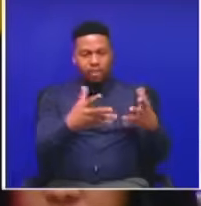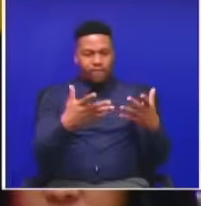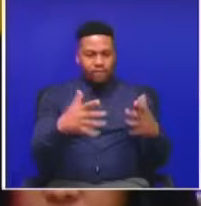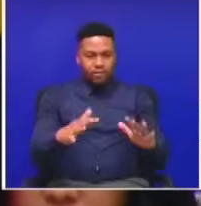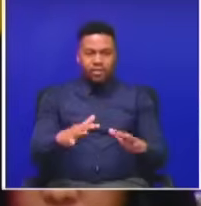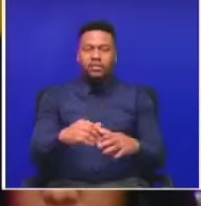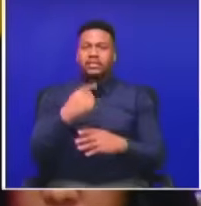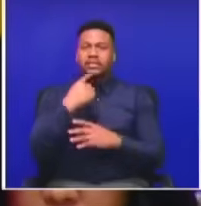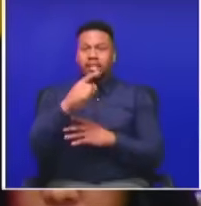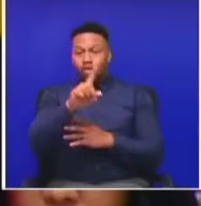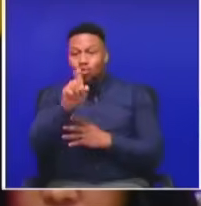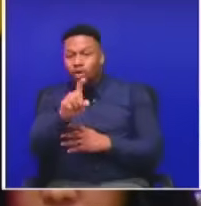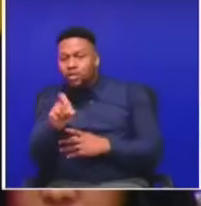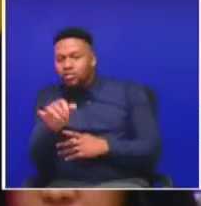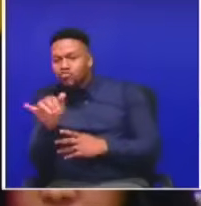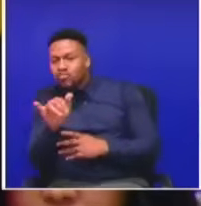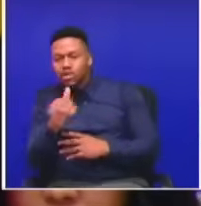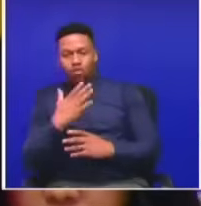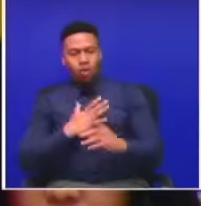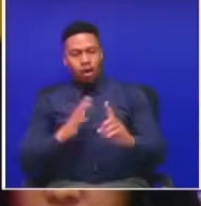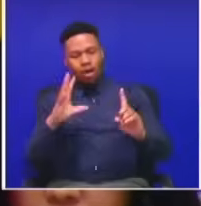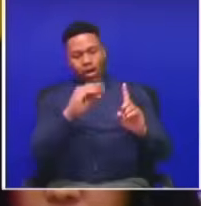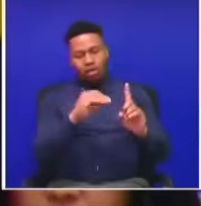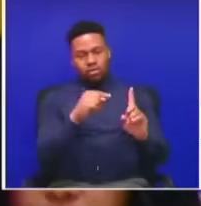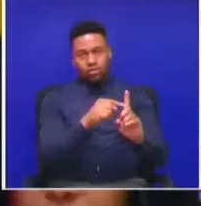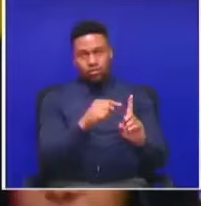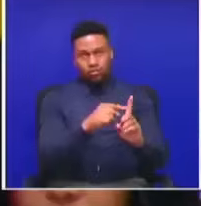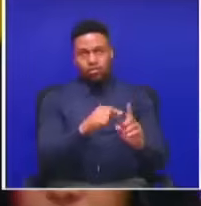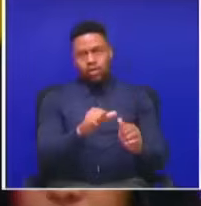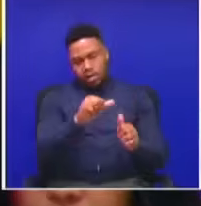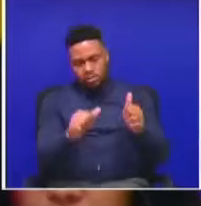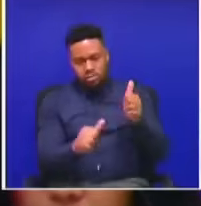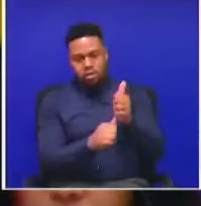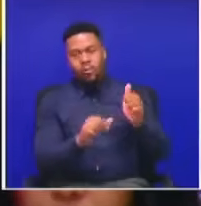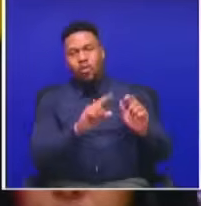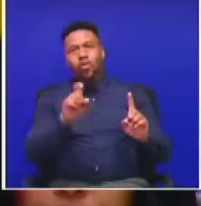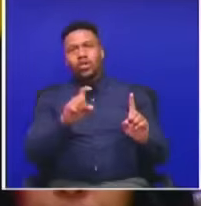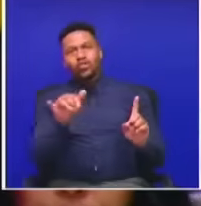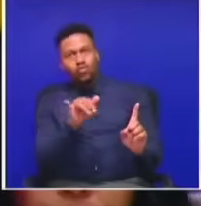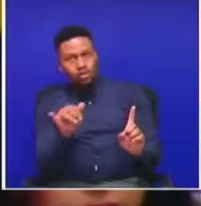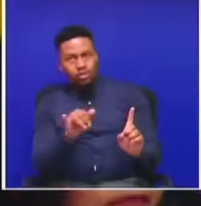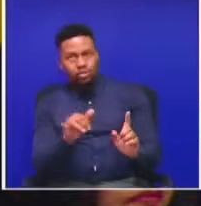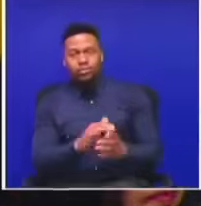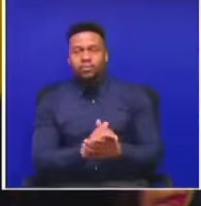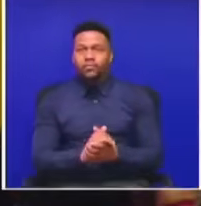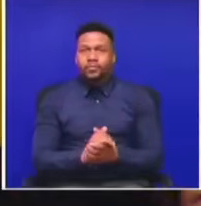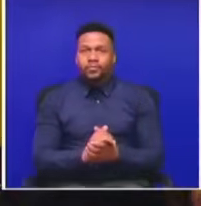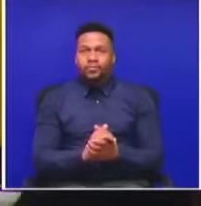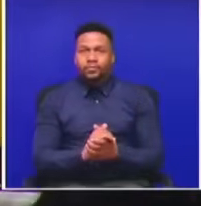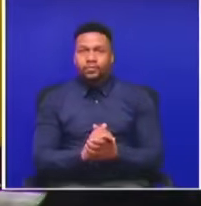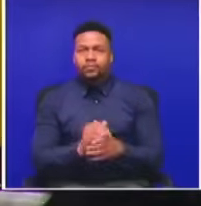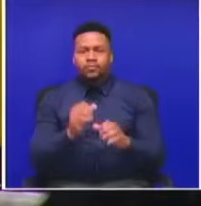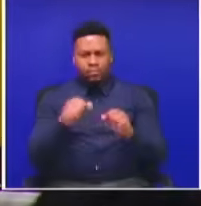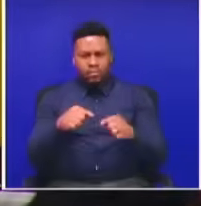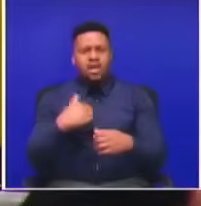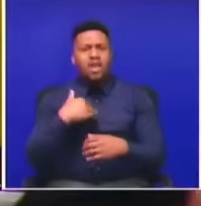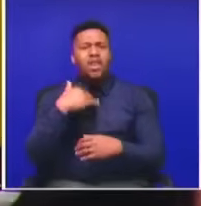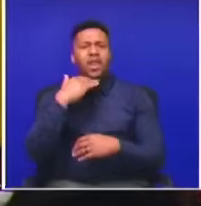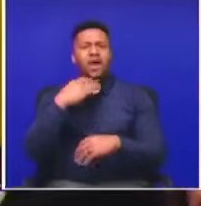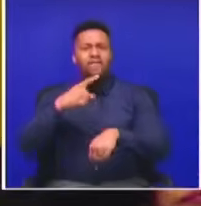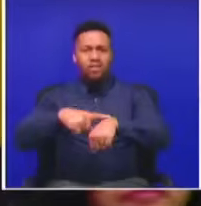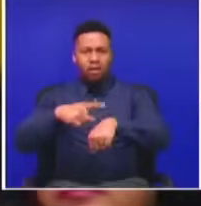their members wish to pose a supplementary question. Adequate notice was given to parties for